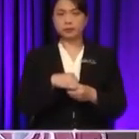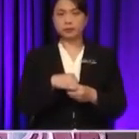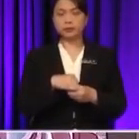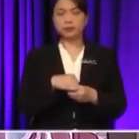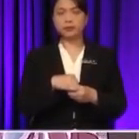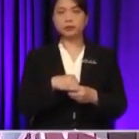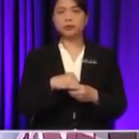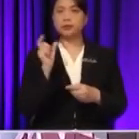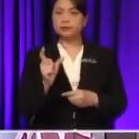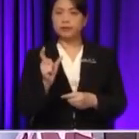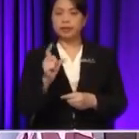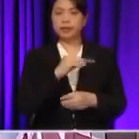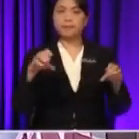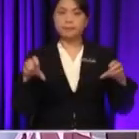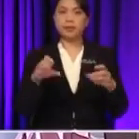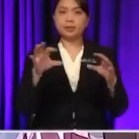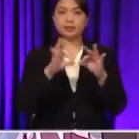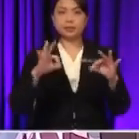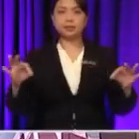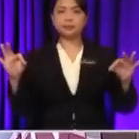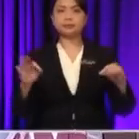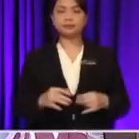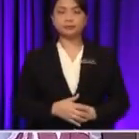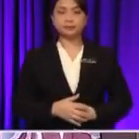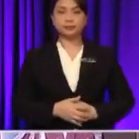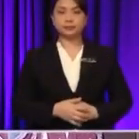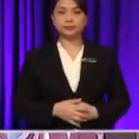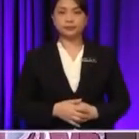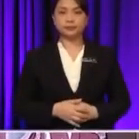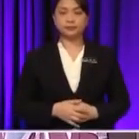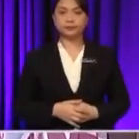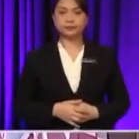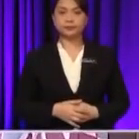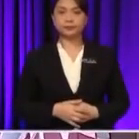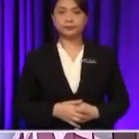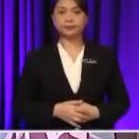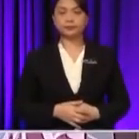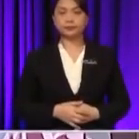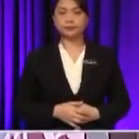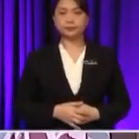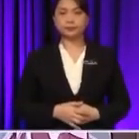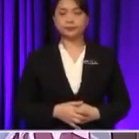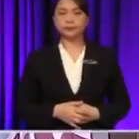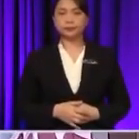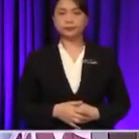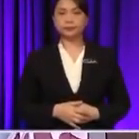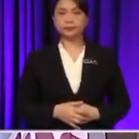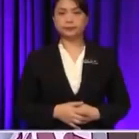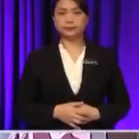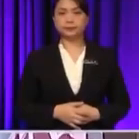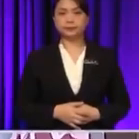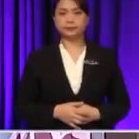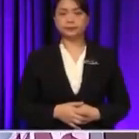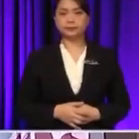statement. Mm-hmm. Okay, basically, they are going to construct a sentence or construct a thesis statement by using the given phrase and the